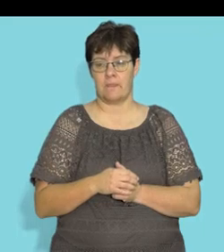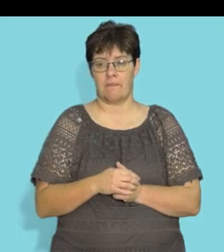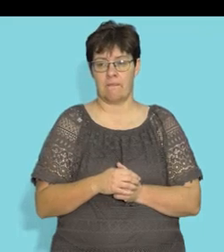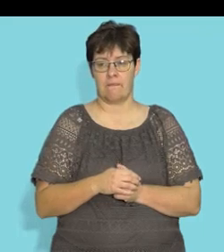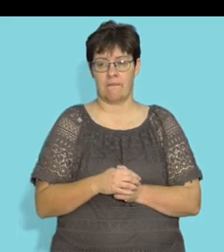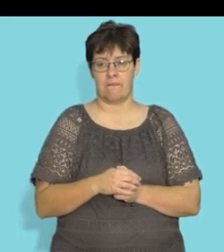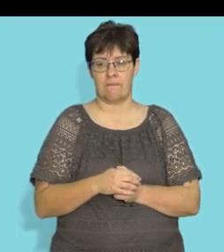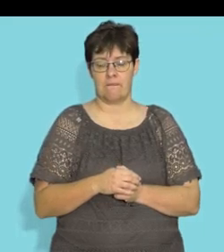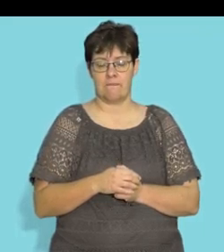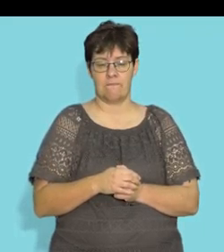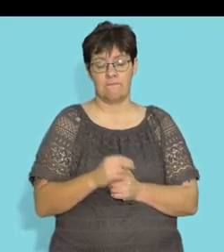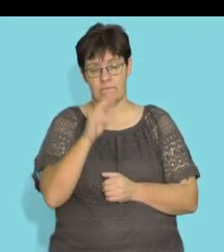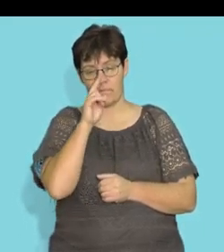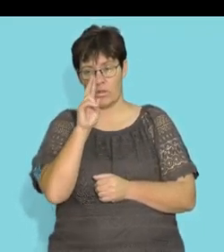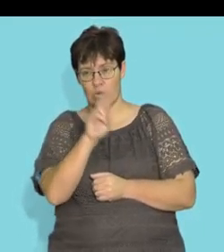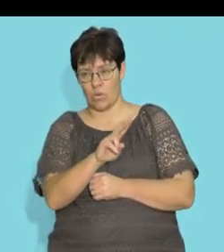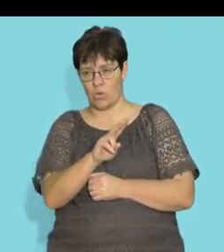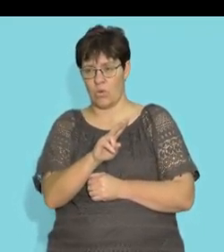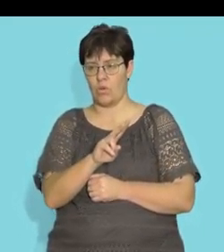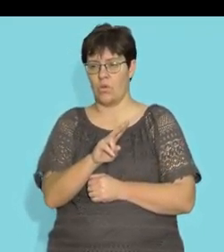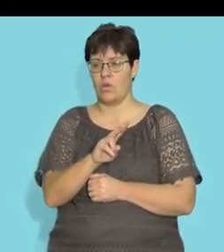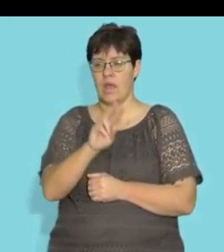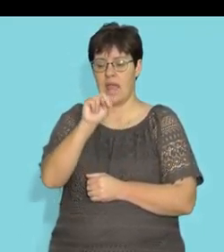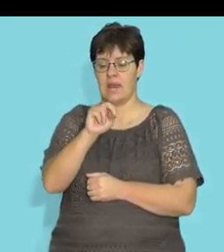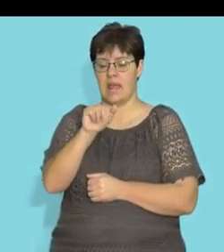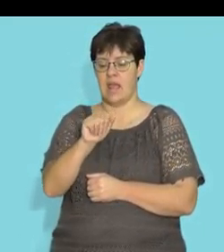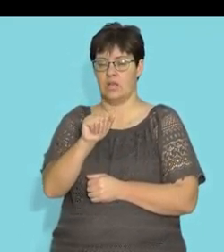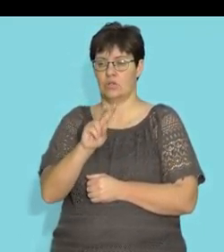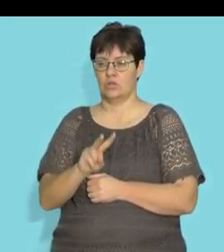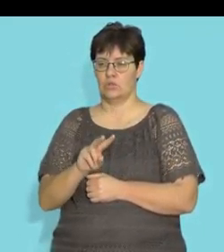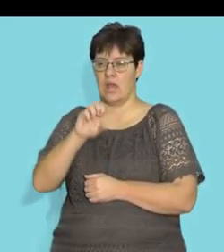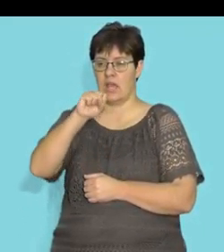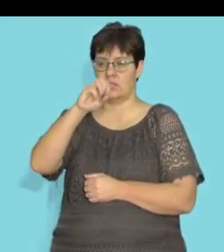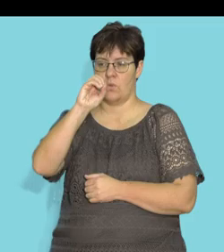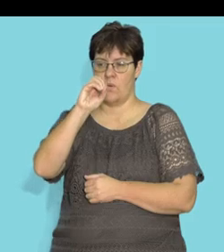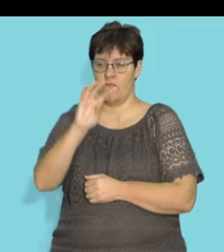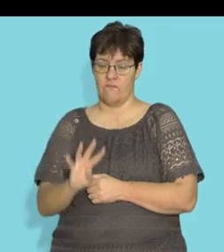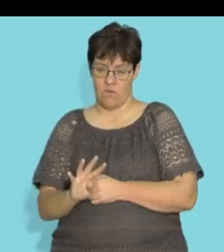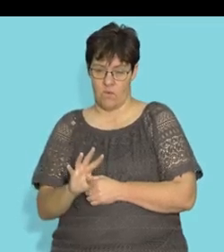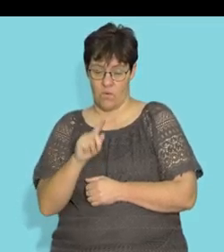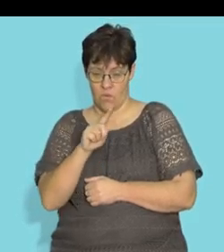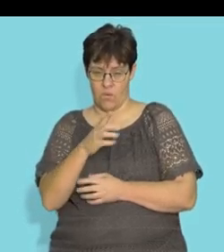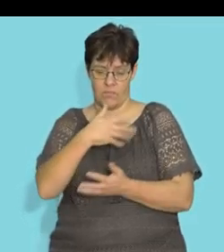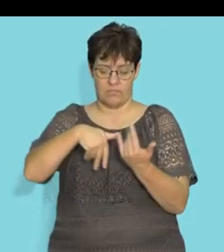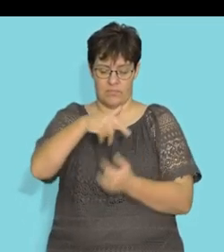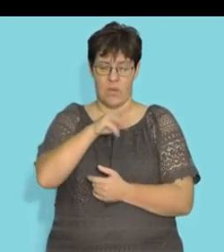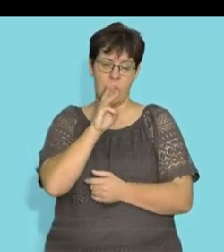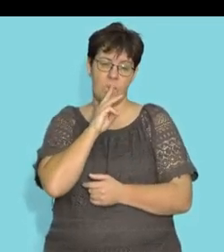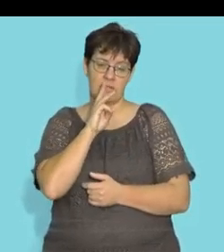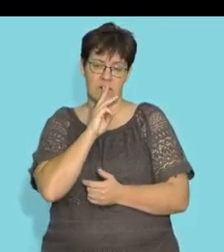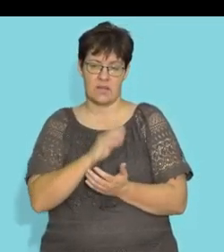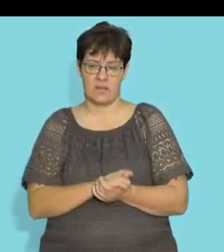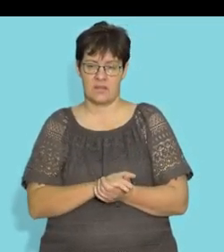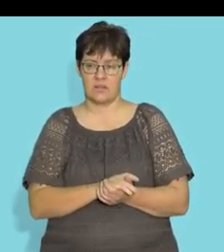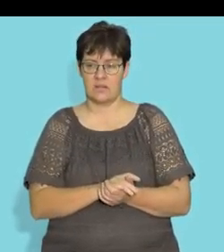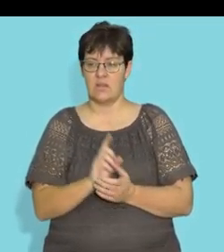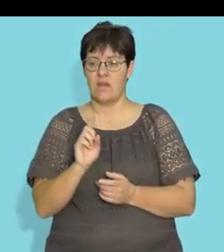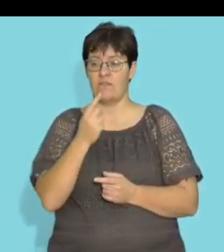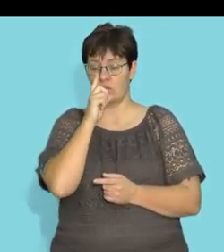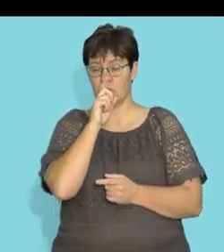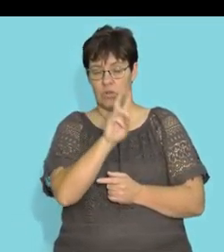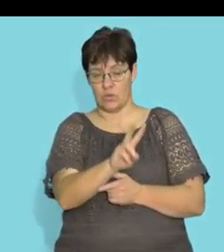Why do I say it's slightly more than 7? Because the base is a weak base